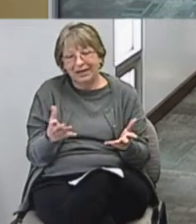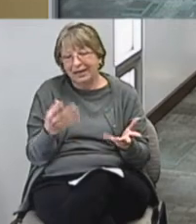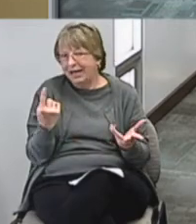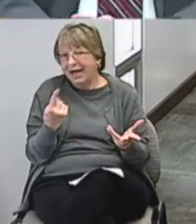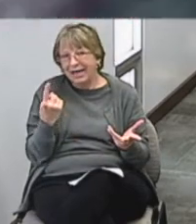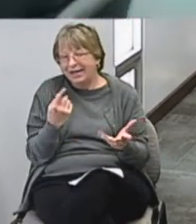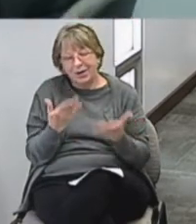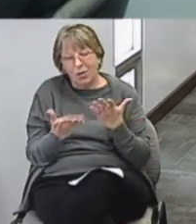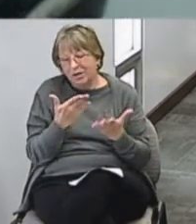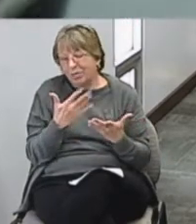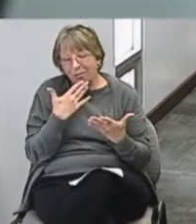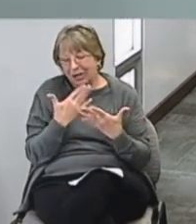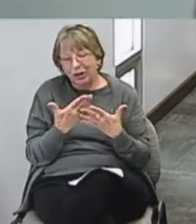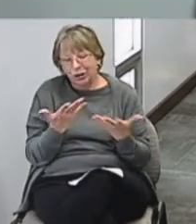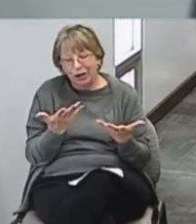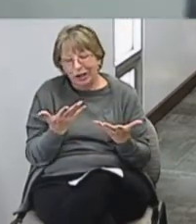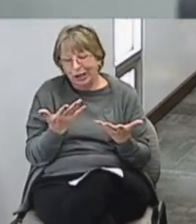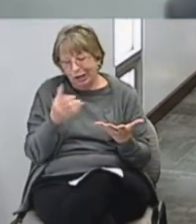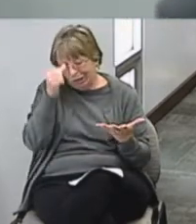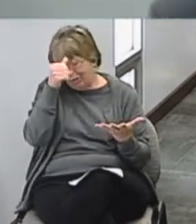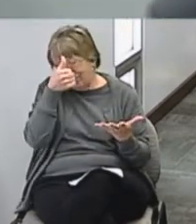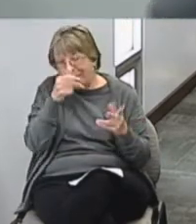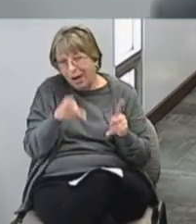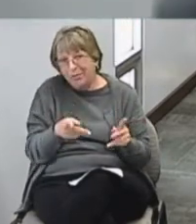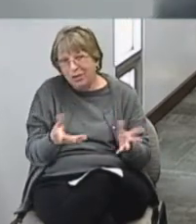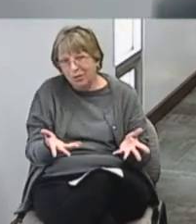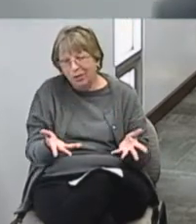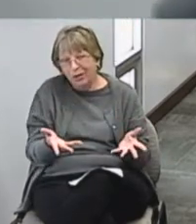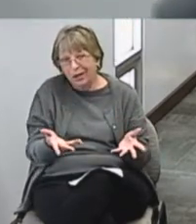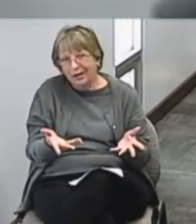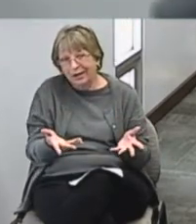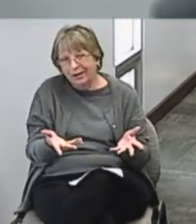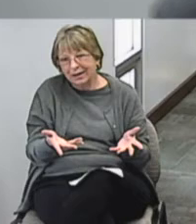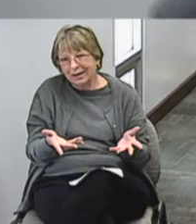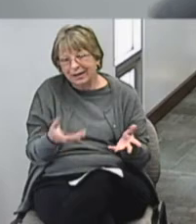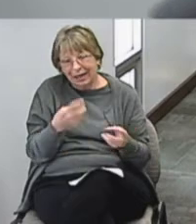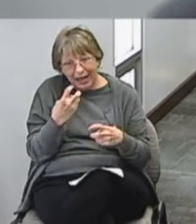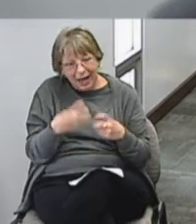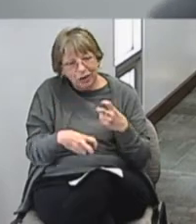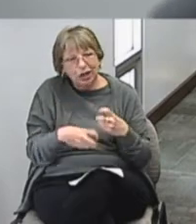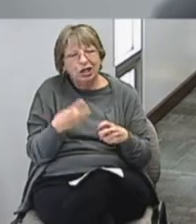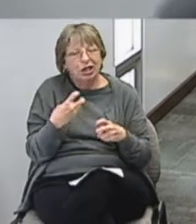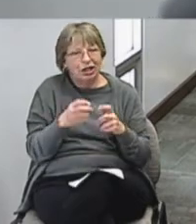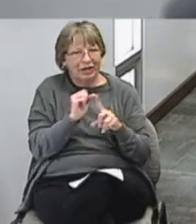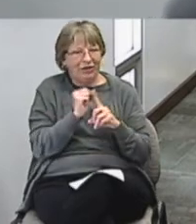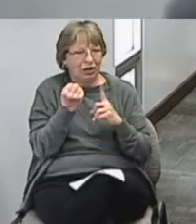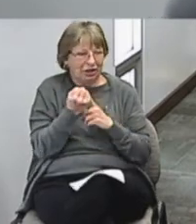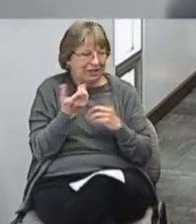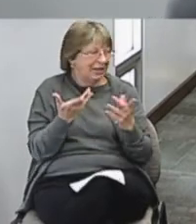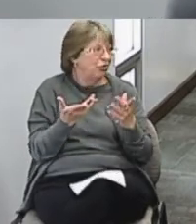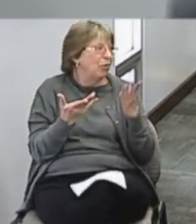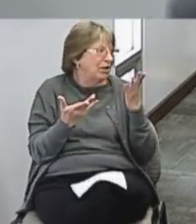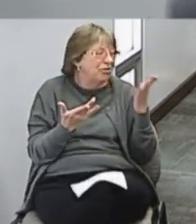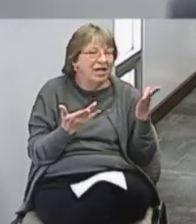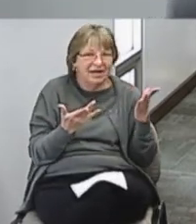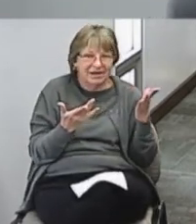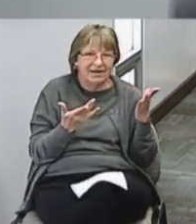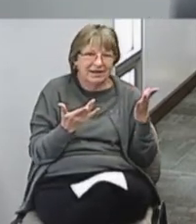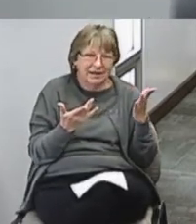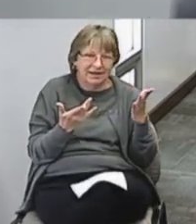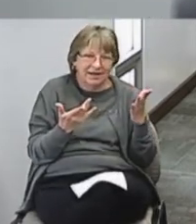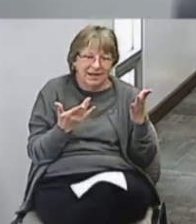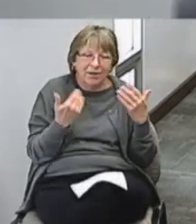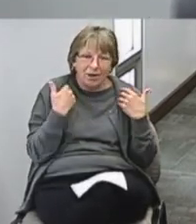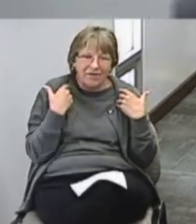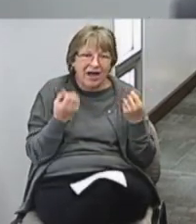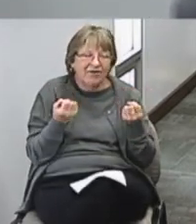always probably good too, just to kind of remind people of, you know, the difficult situation we've got Okay. out there, we've had for years, and we're going to continue